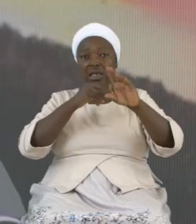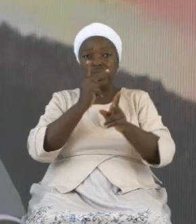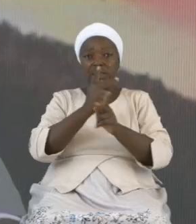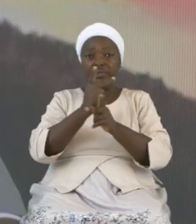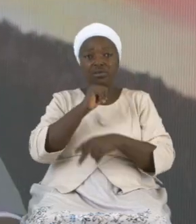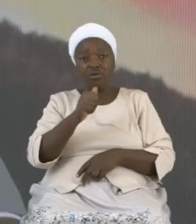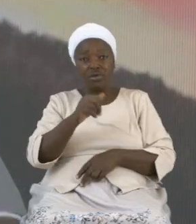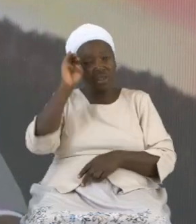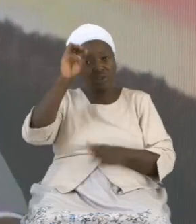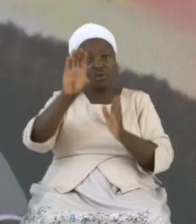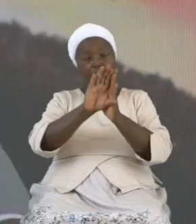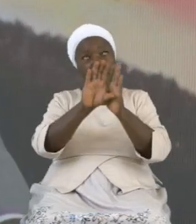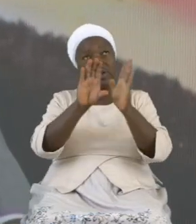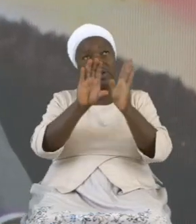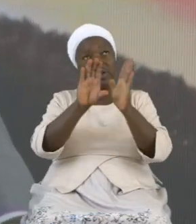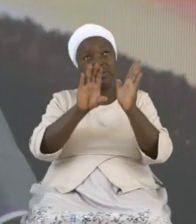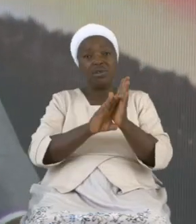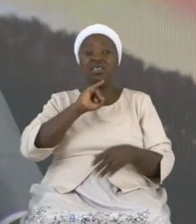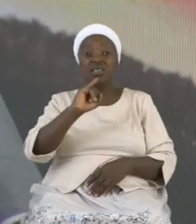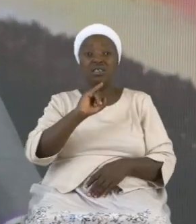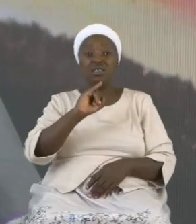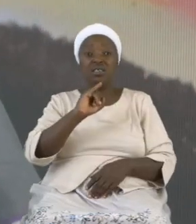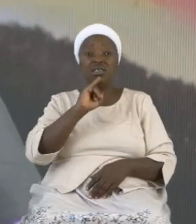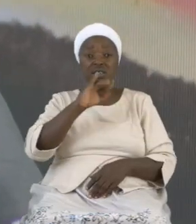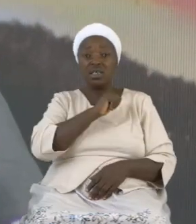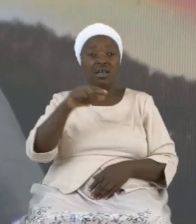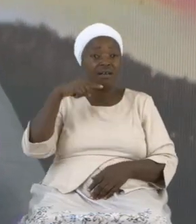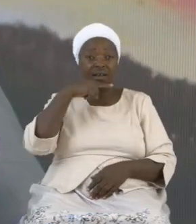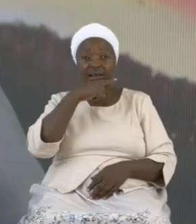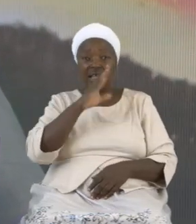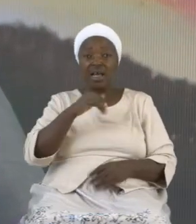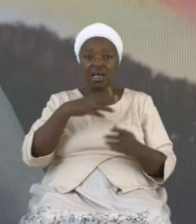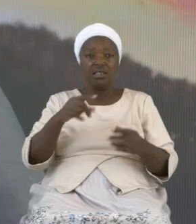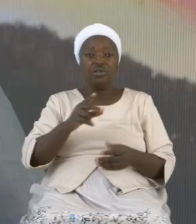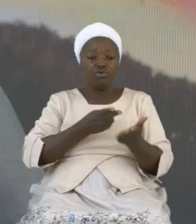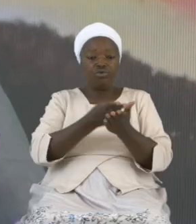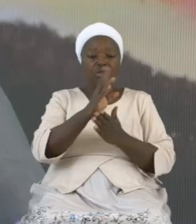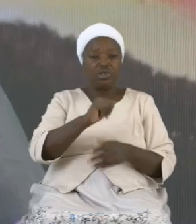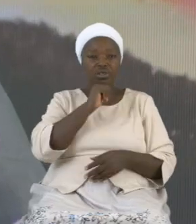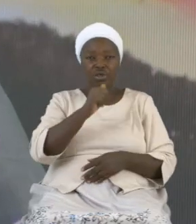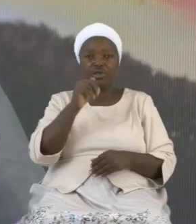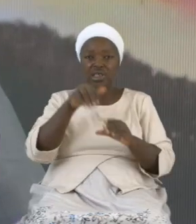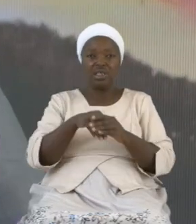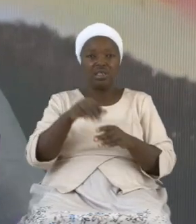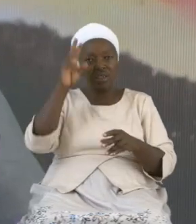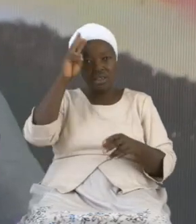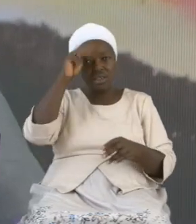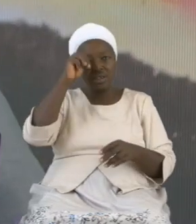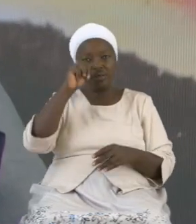commandments, is a liar, and the truth is not in him. Verse